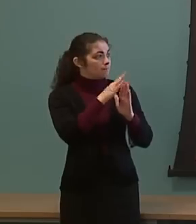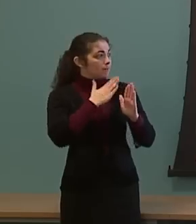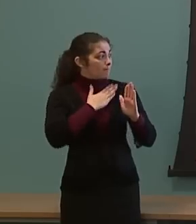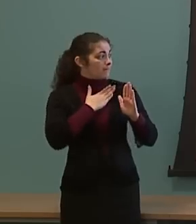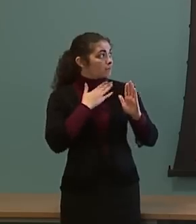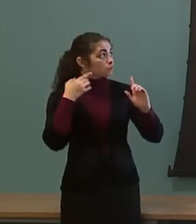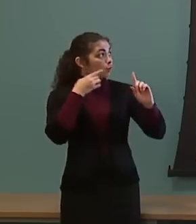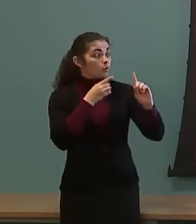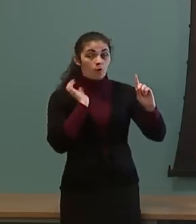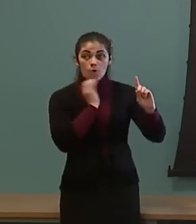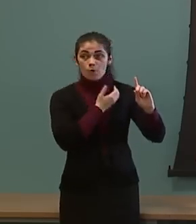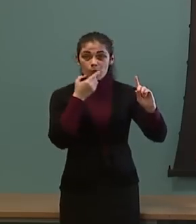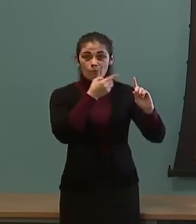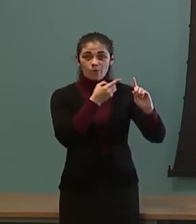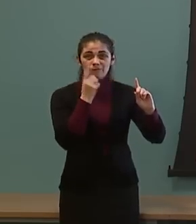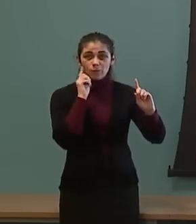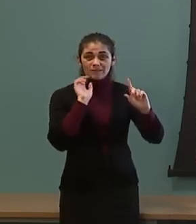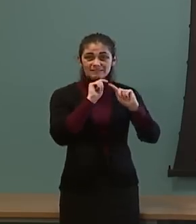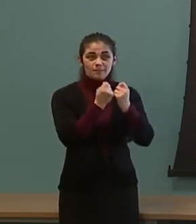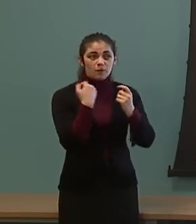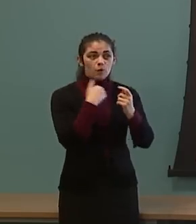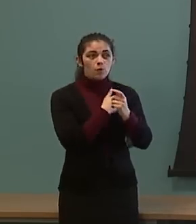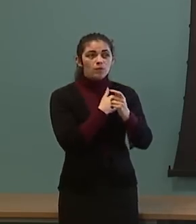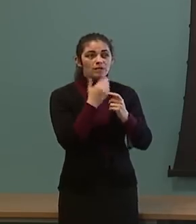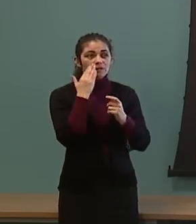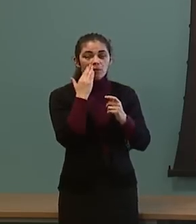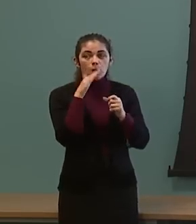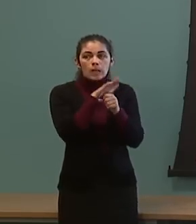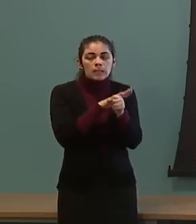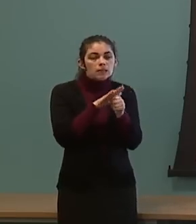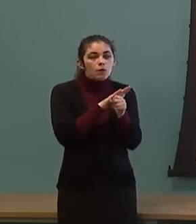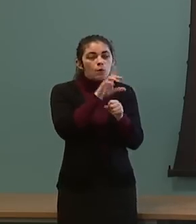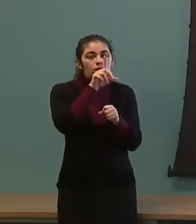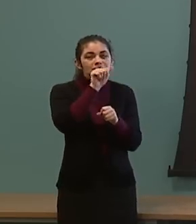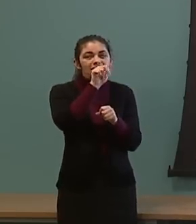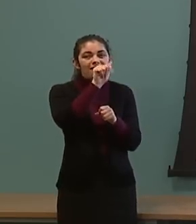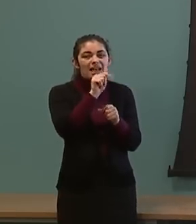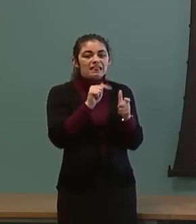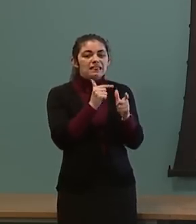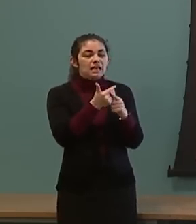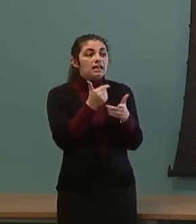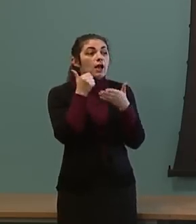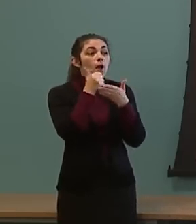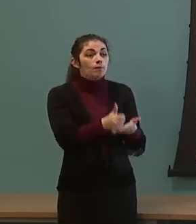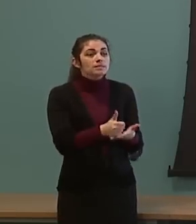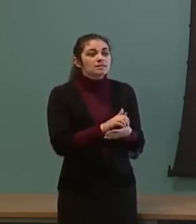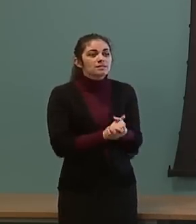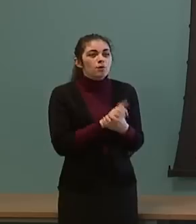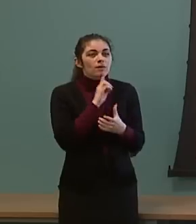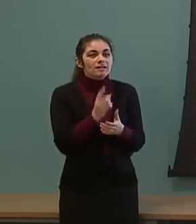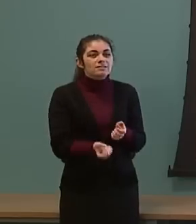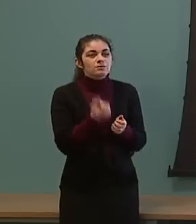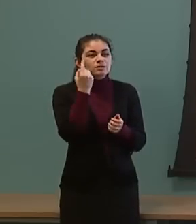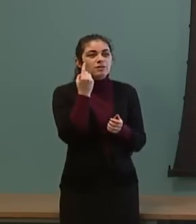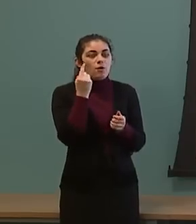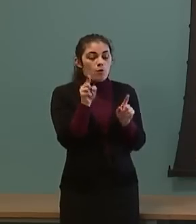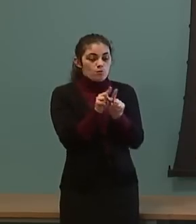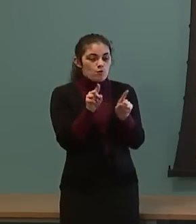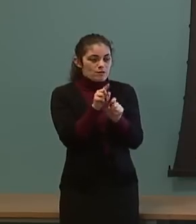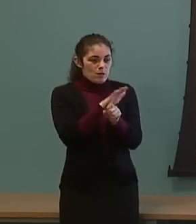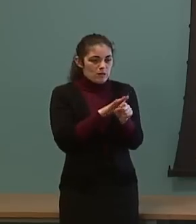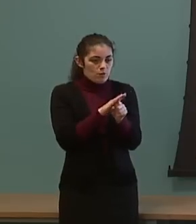goal here, our goal here as a team, is that we give you local data that then helps you to understand how, as a